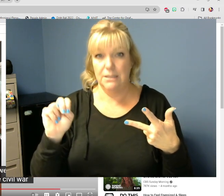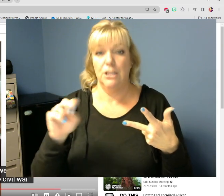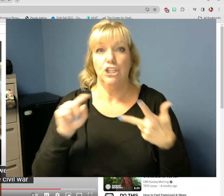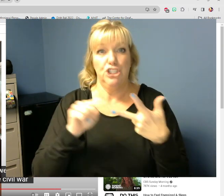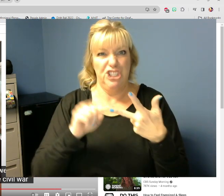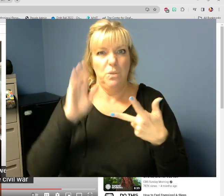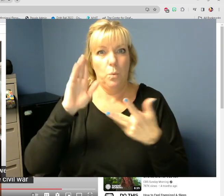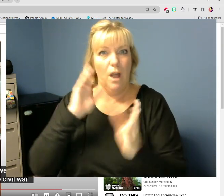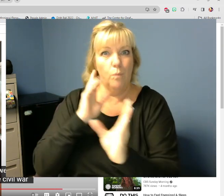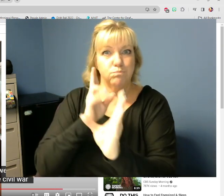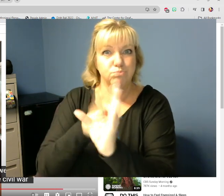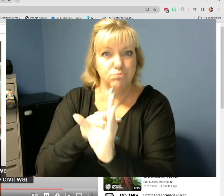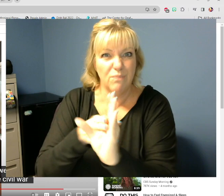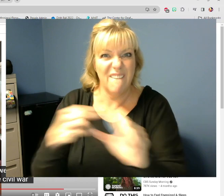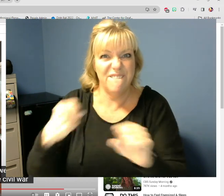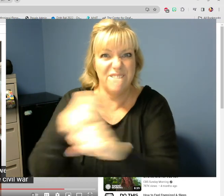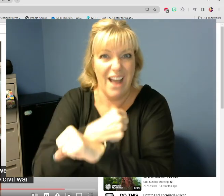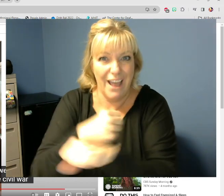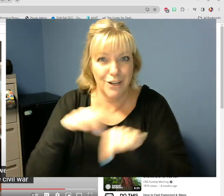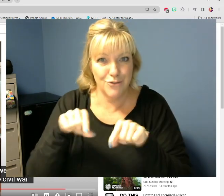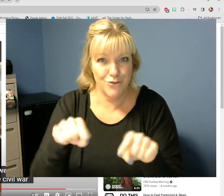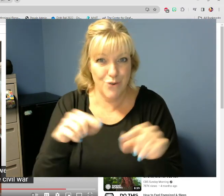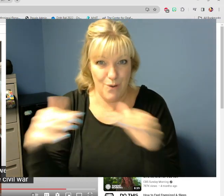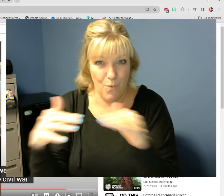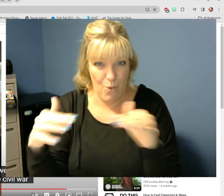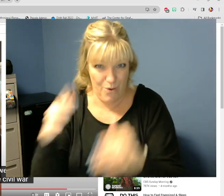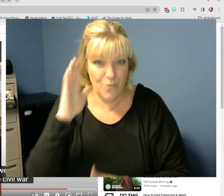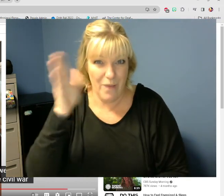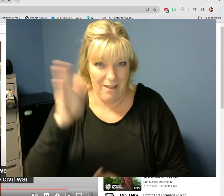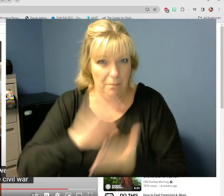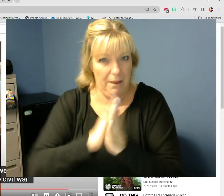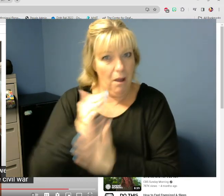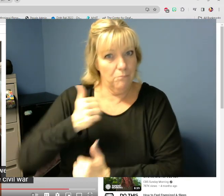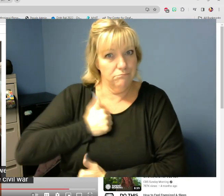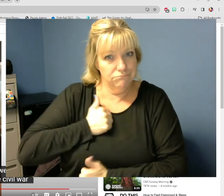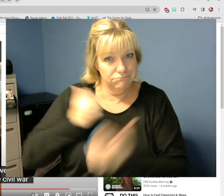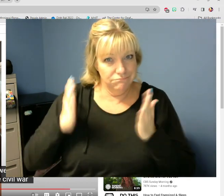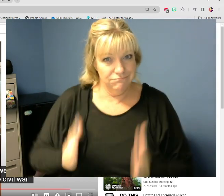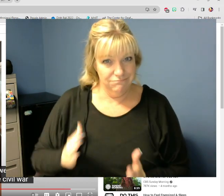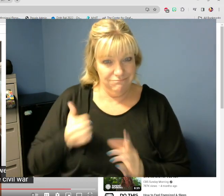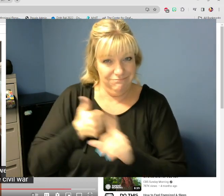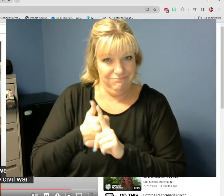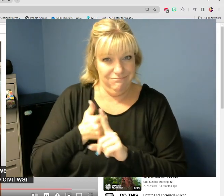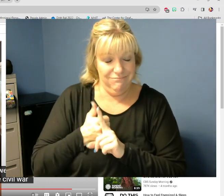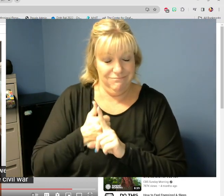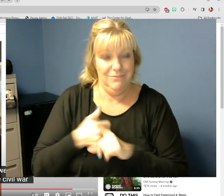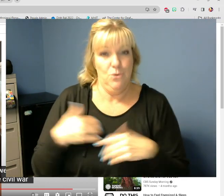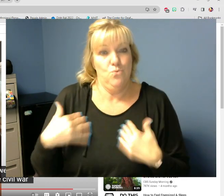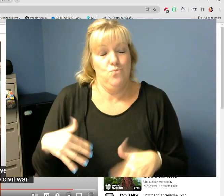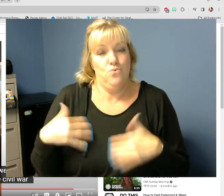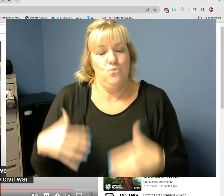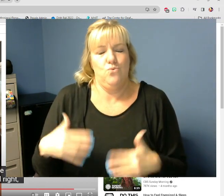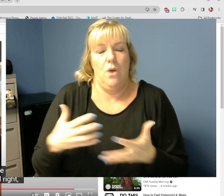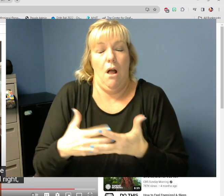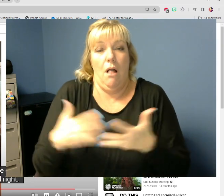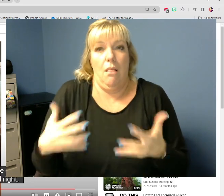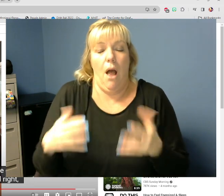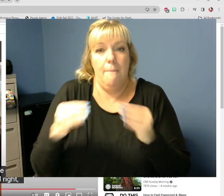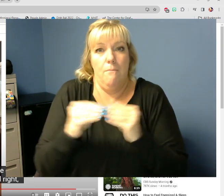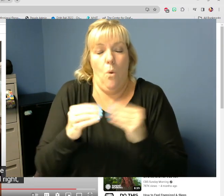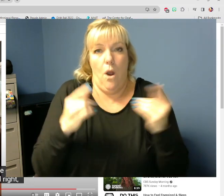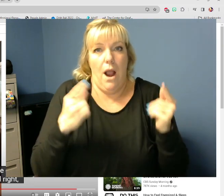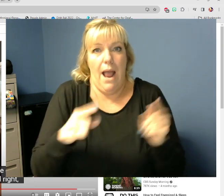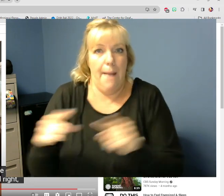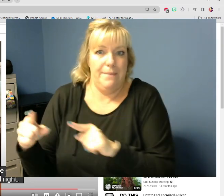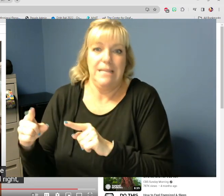war. She's going to go to battle. And we'll see this a whole lot more happen in the Civil War, but Deborah